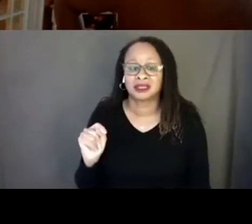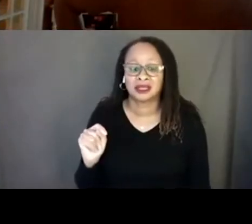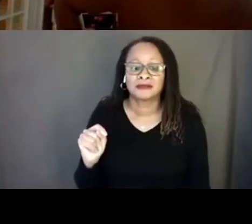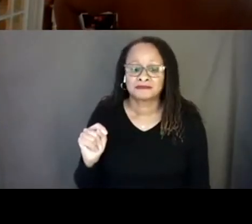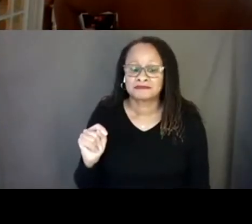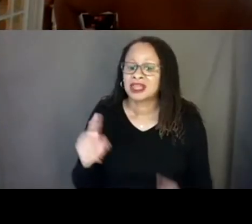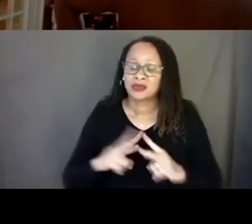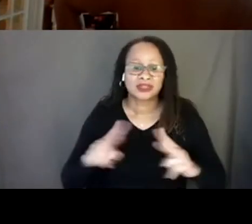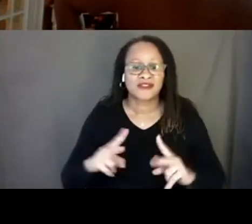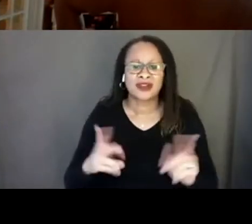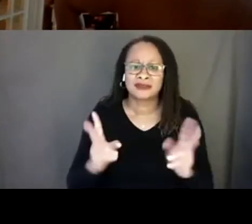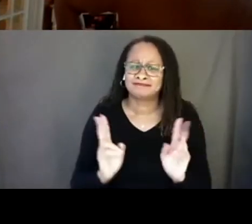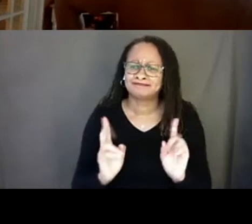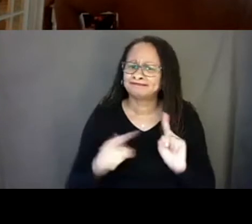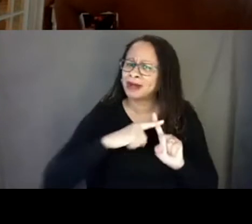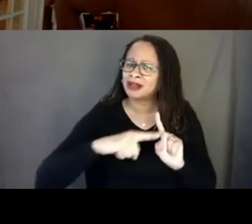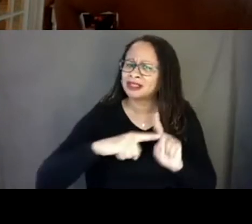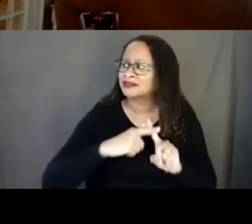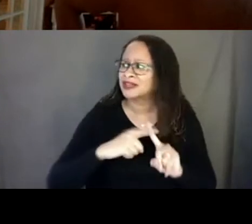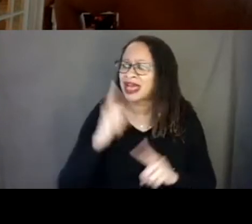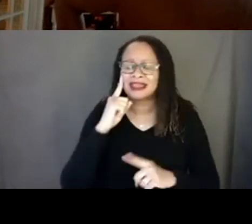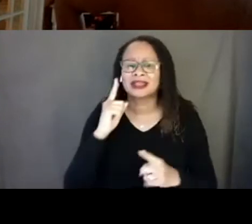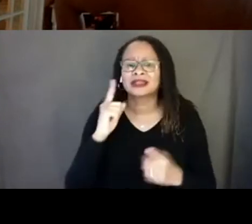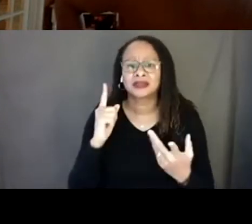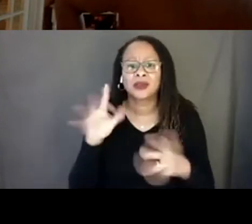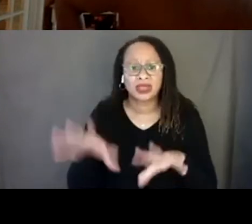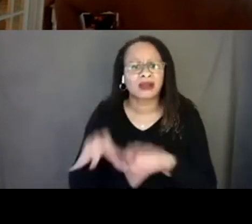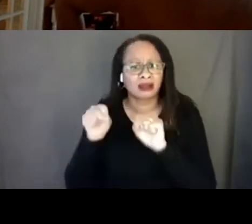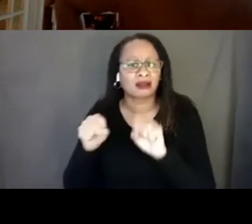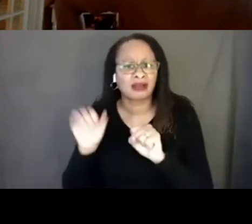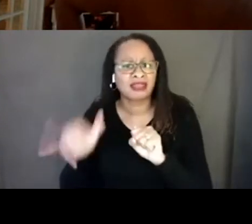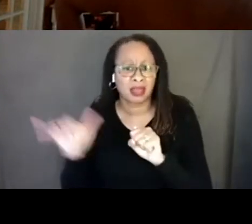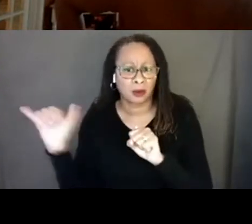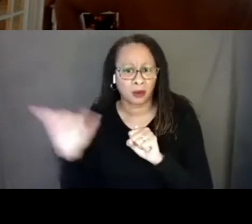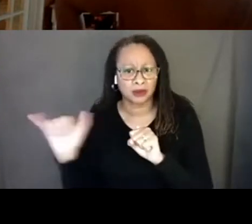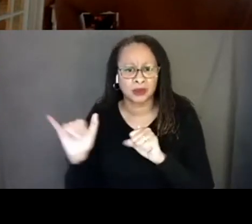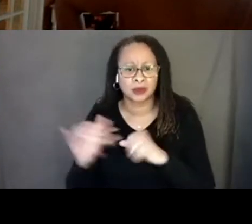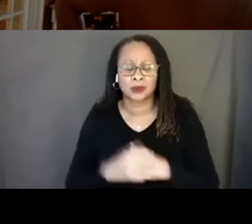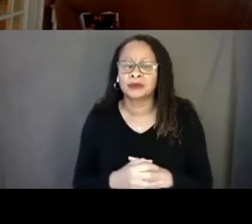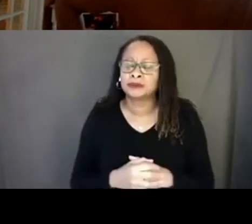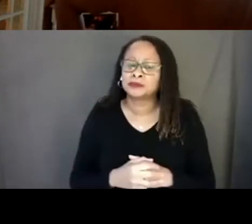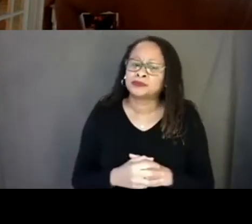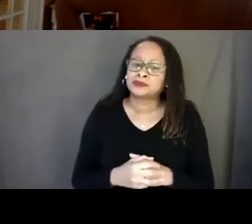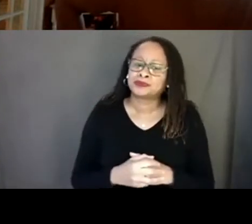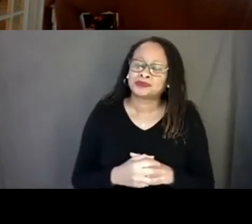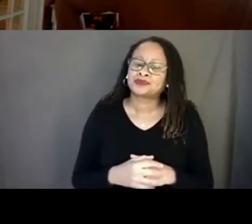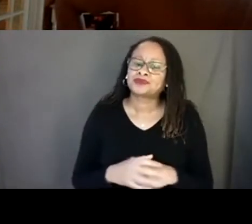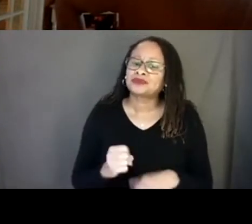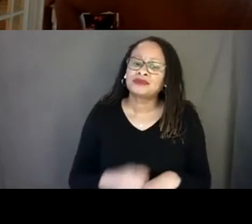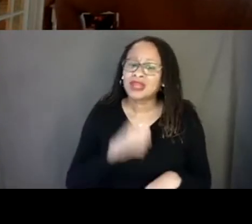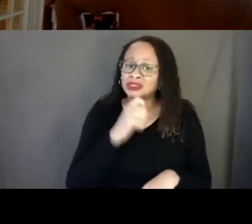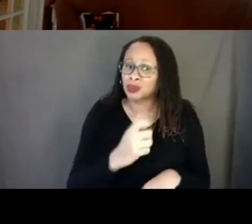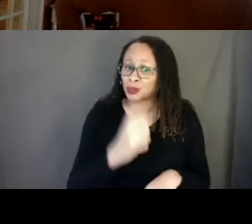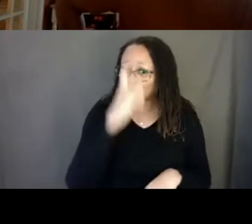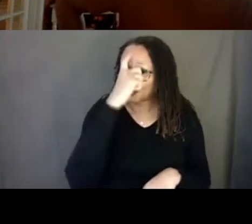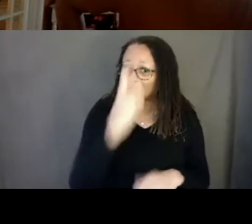really positive. And I think that was somehow captured as well. So I don't think it ever, I mean, again, it was just,